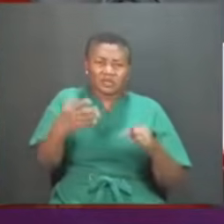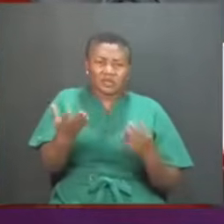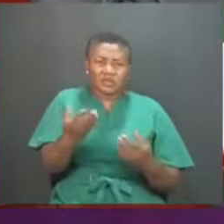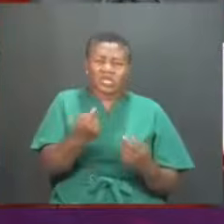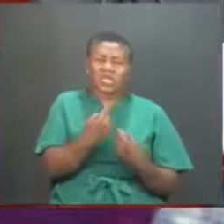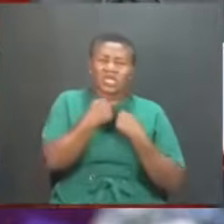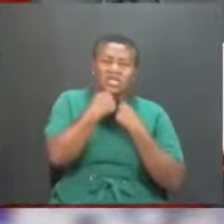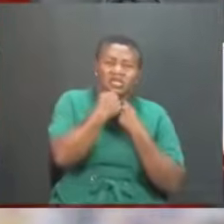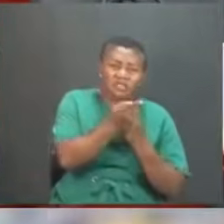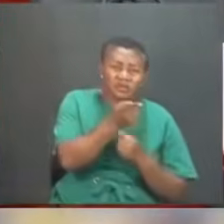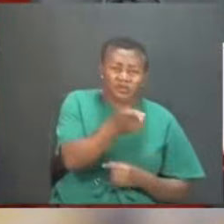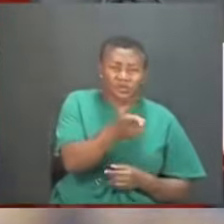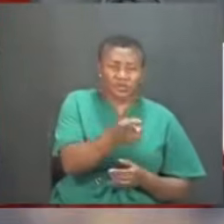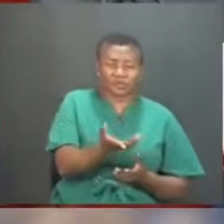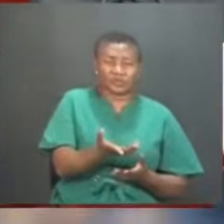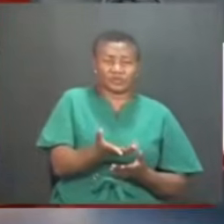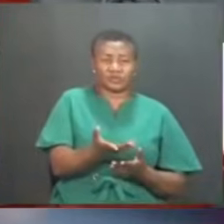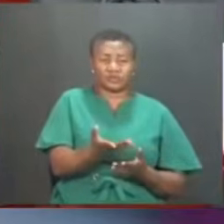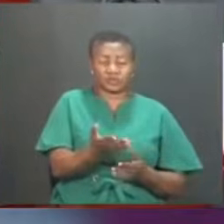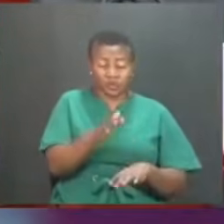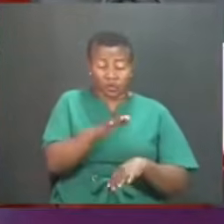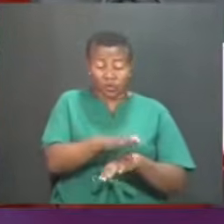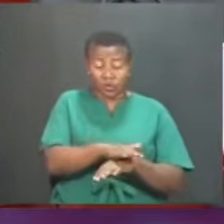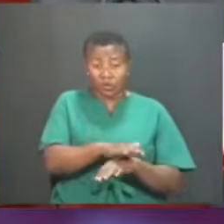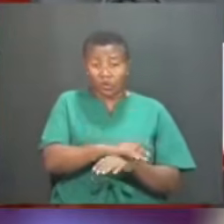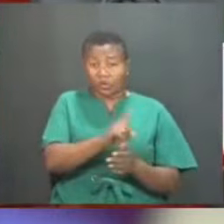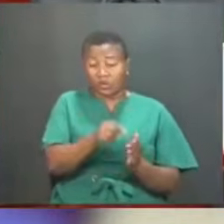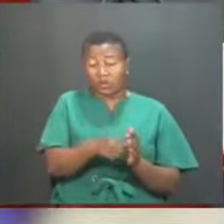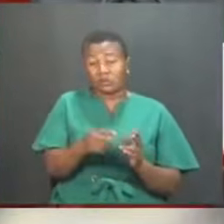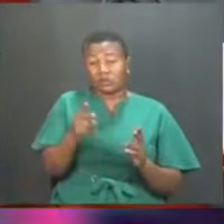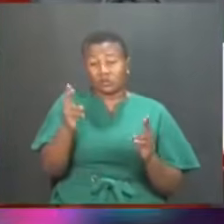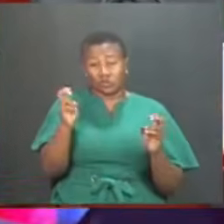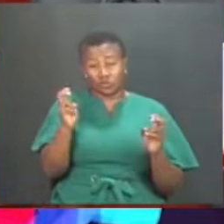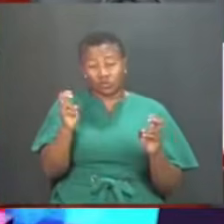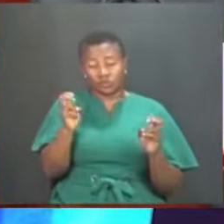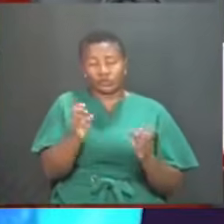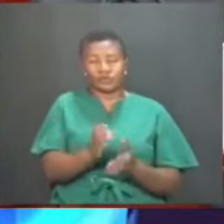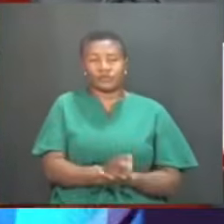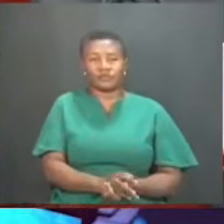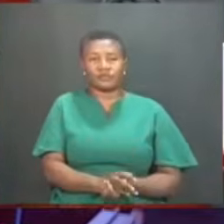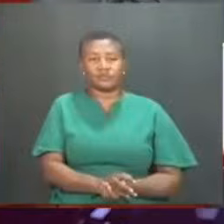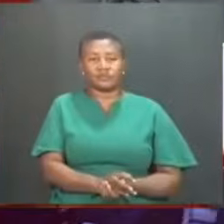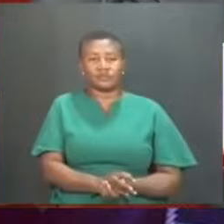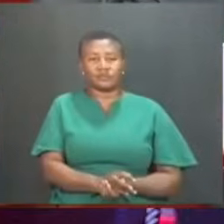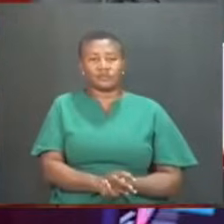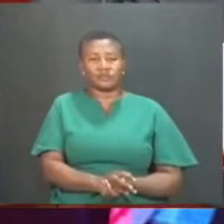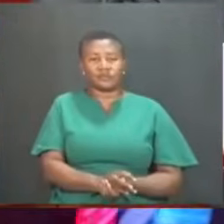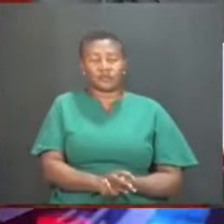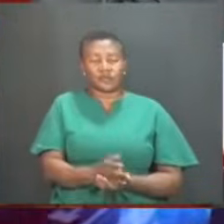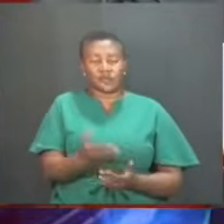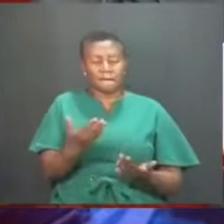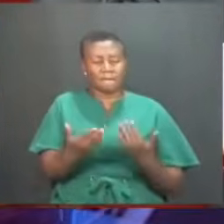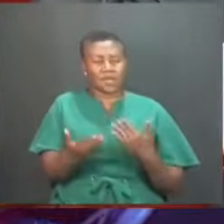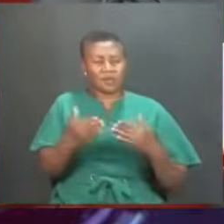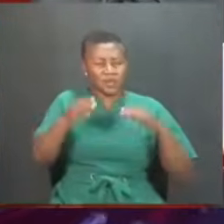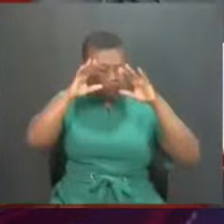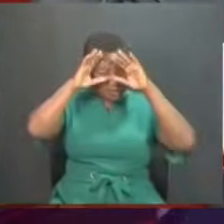you on this issue. And there again, maybe the President, who is